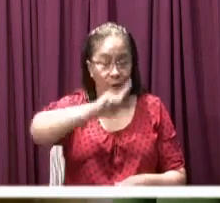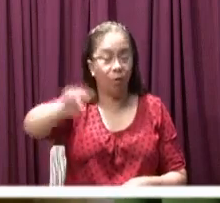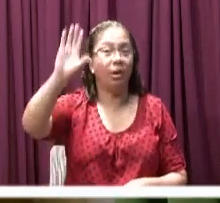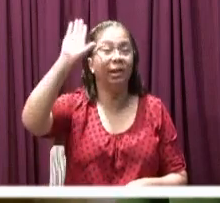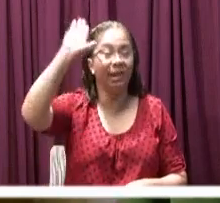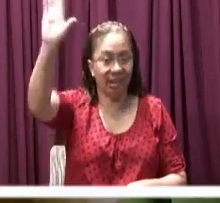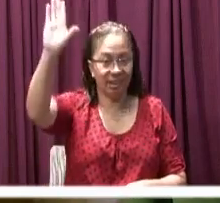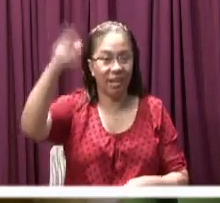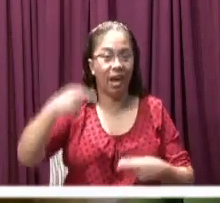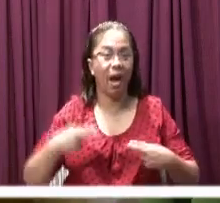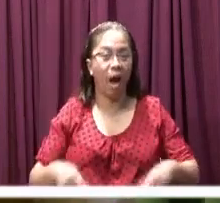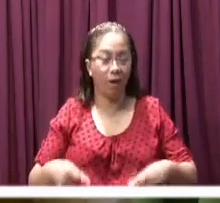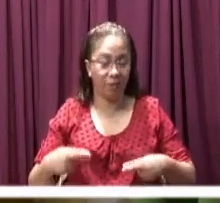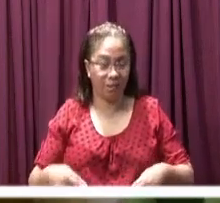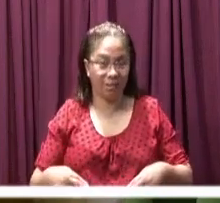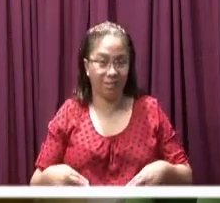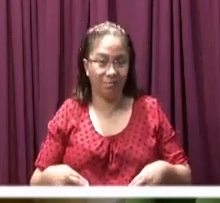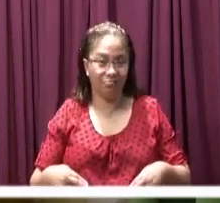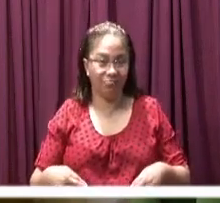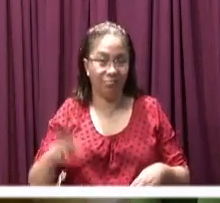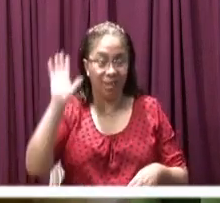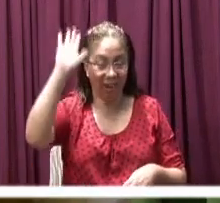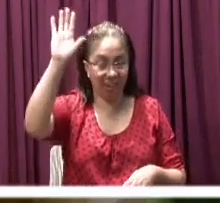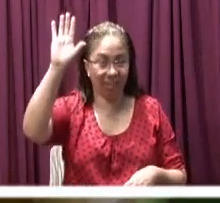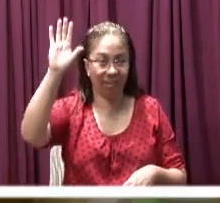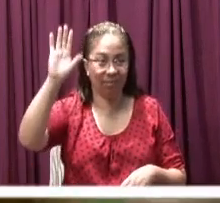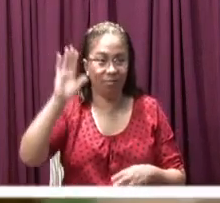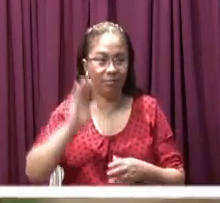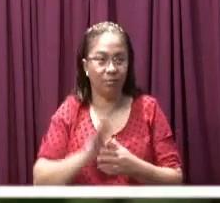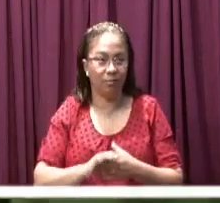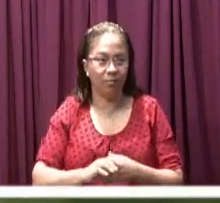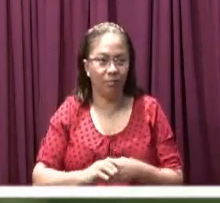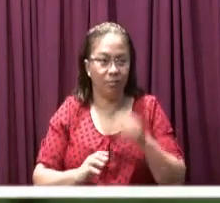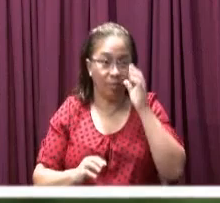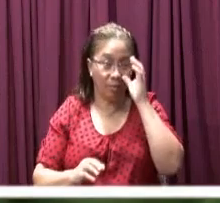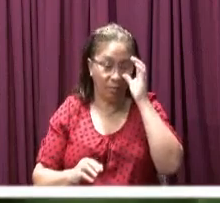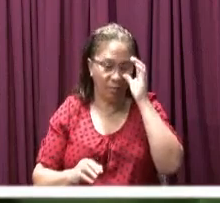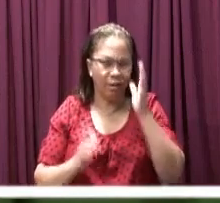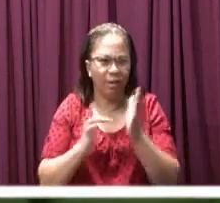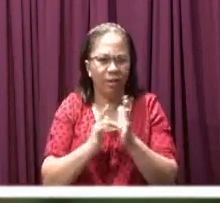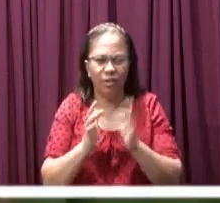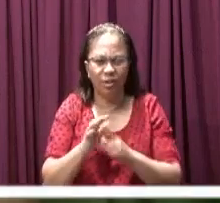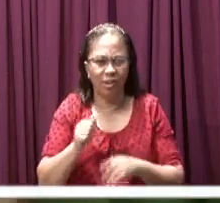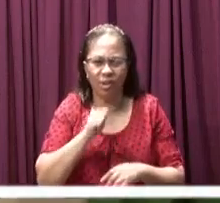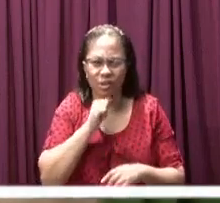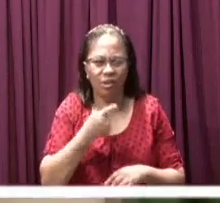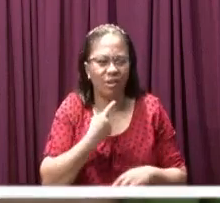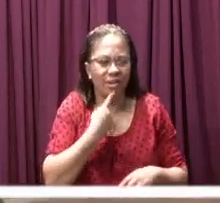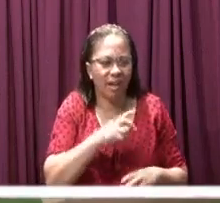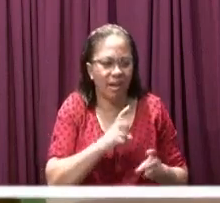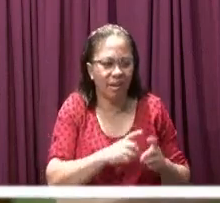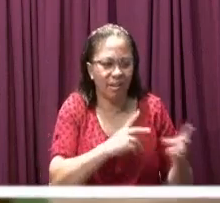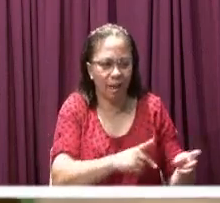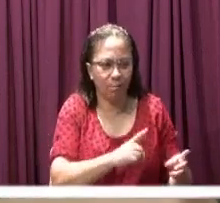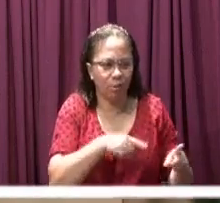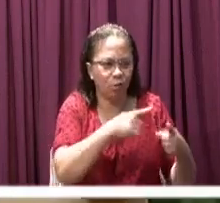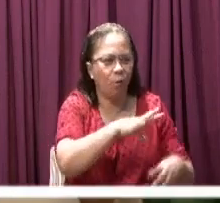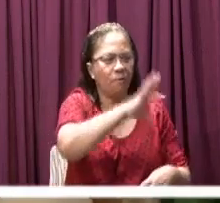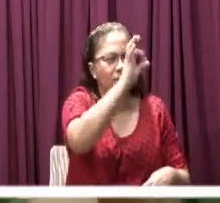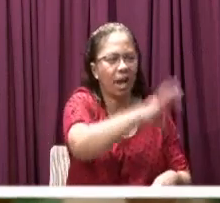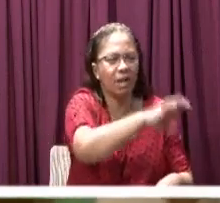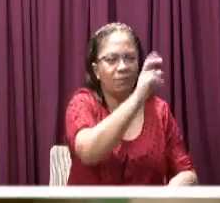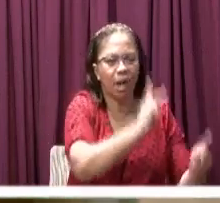harvest. It's the Lord's harvest. And he didn't say, go and find some people to join as